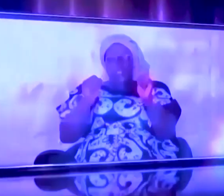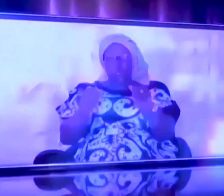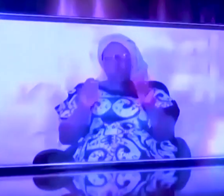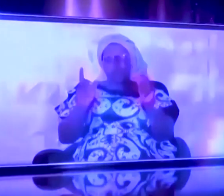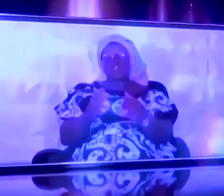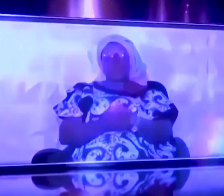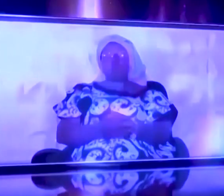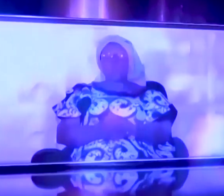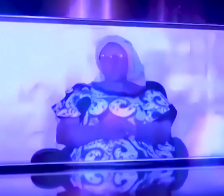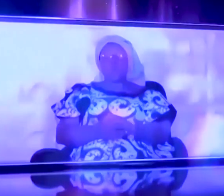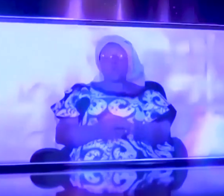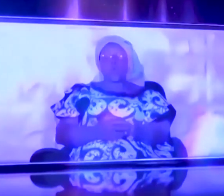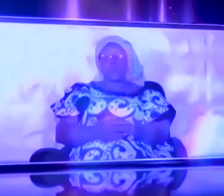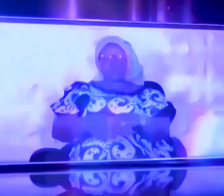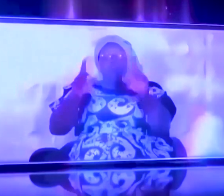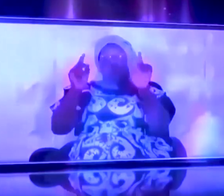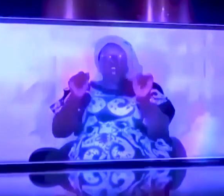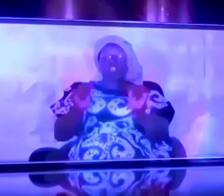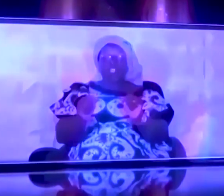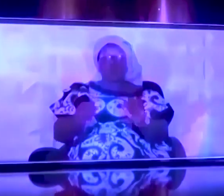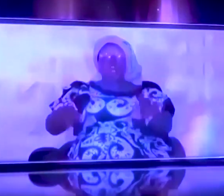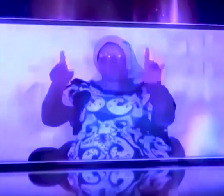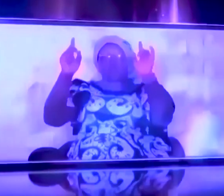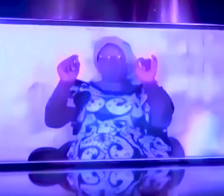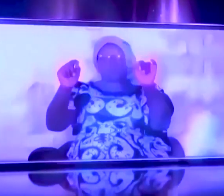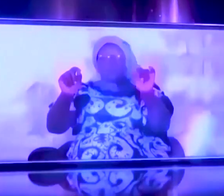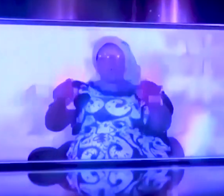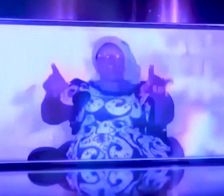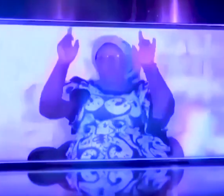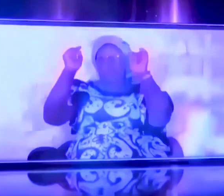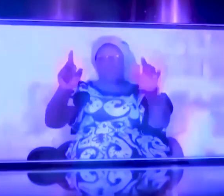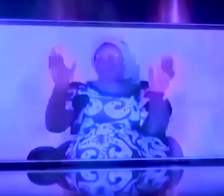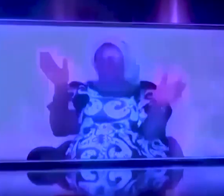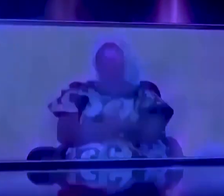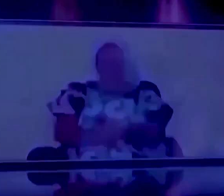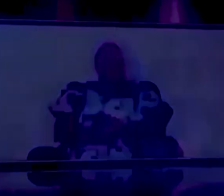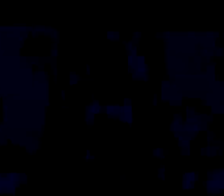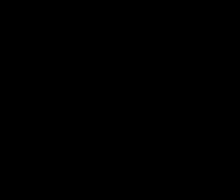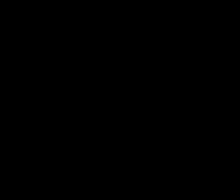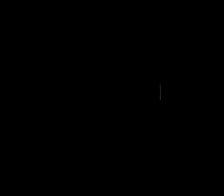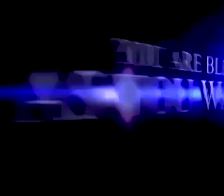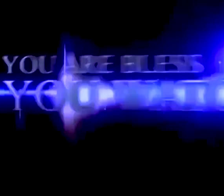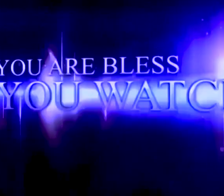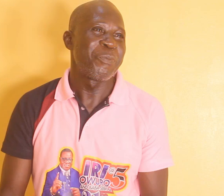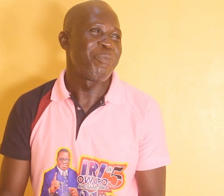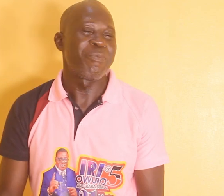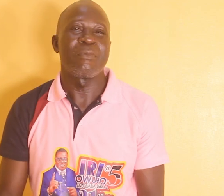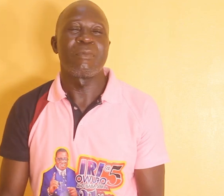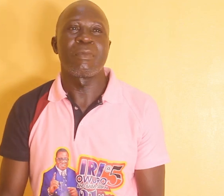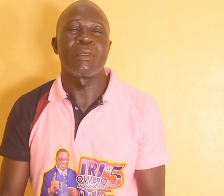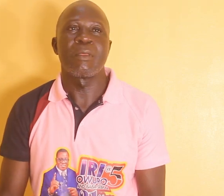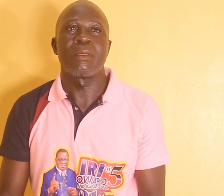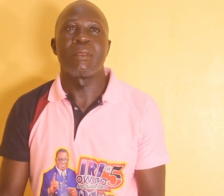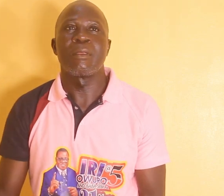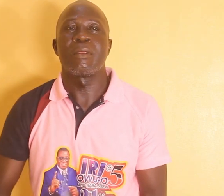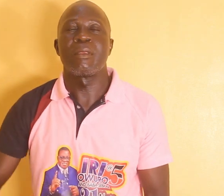fun gbogbo eda to wo mi to de ngbo mi lowo lowo loruko jesu olorun odubuku o ya se buku fun o amen ikede